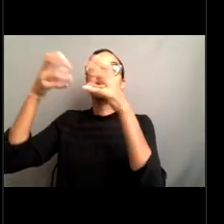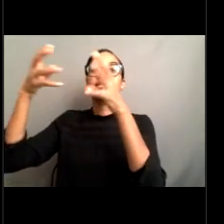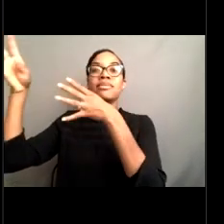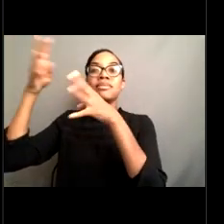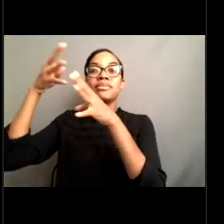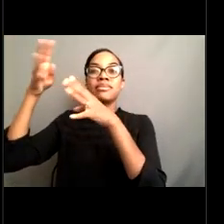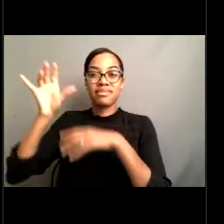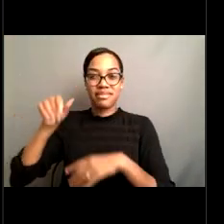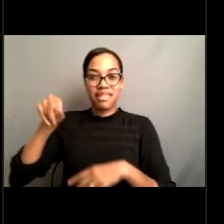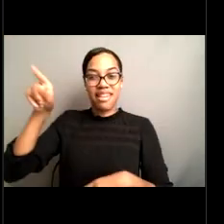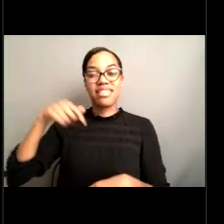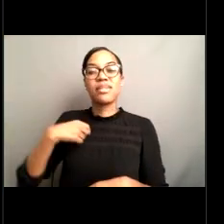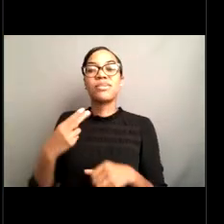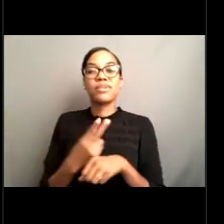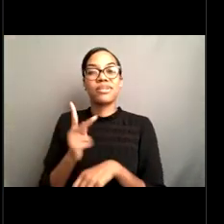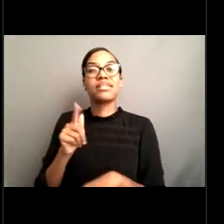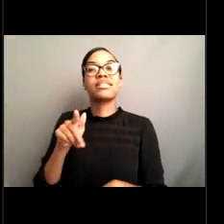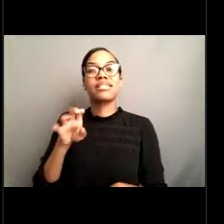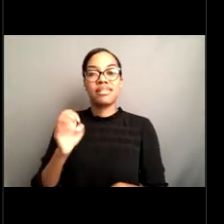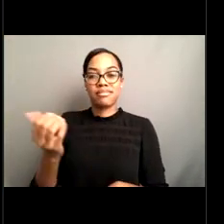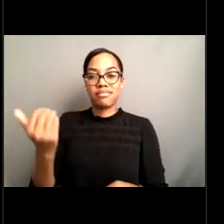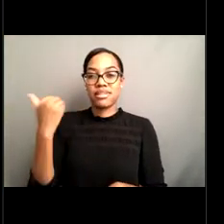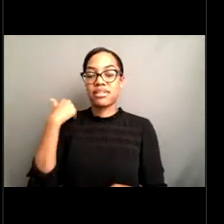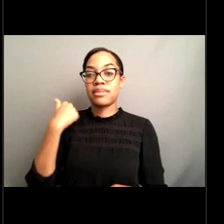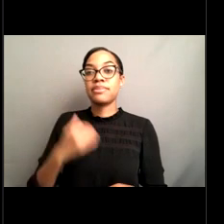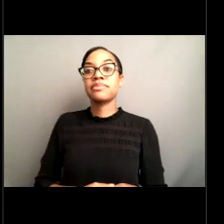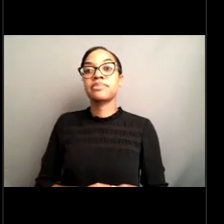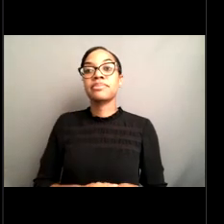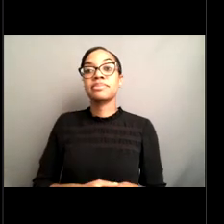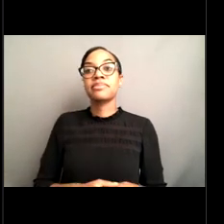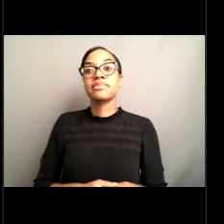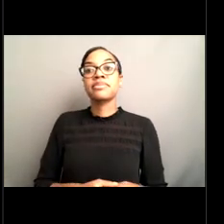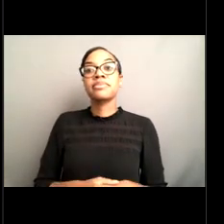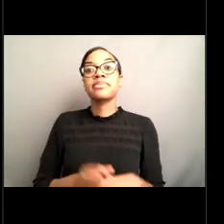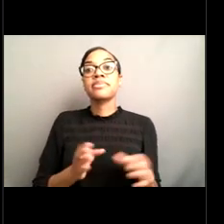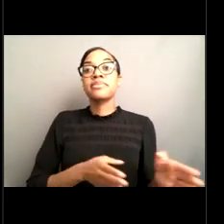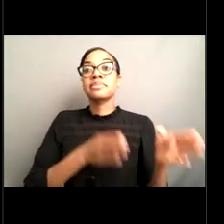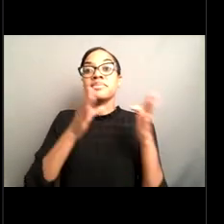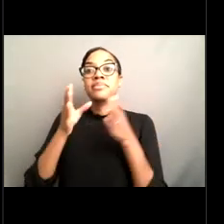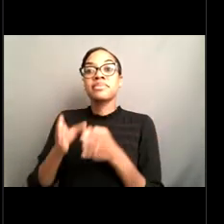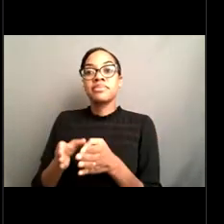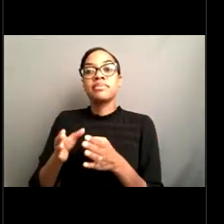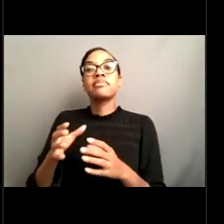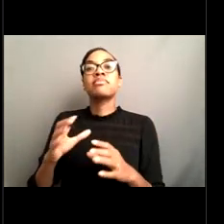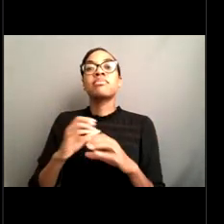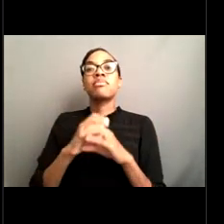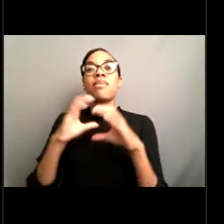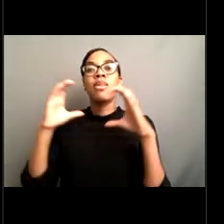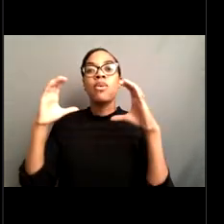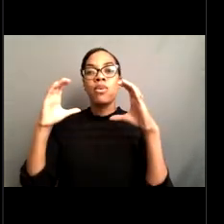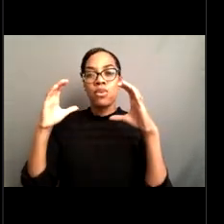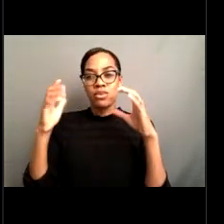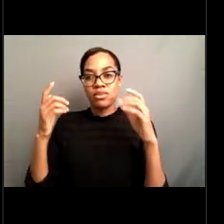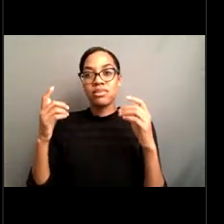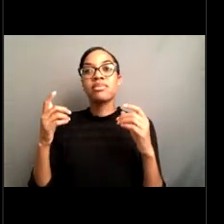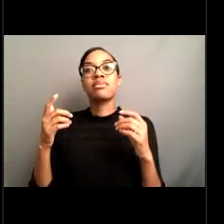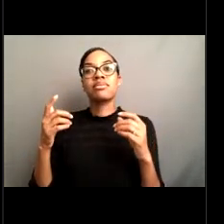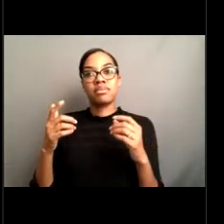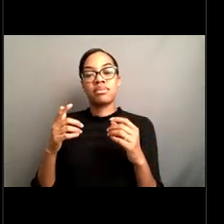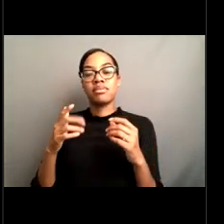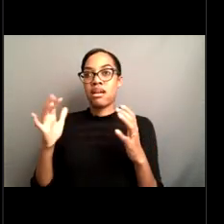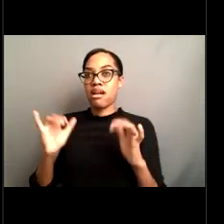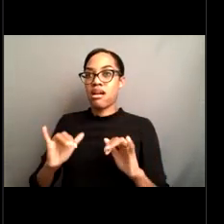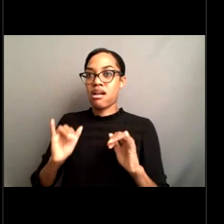used kites. As balloons came on to the into history, where we had bigger balloons and balloons that could fly higher in